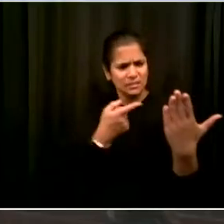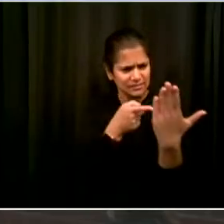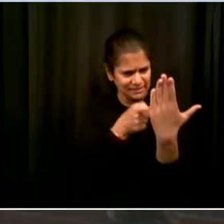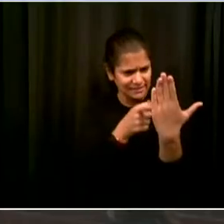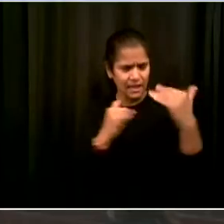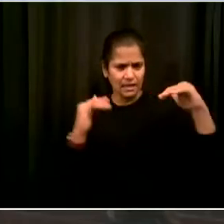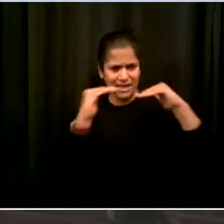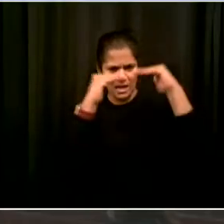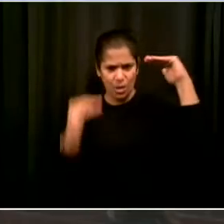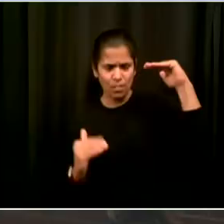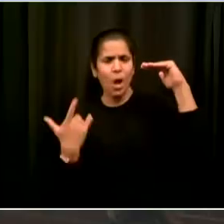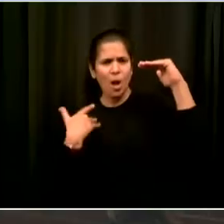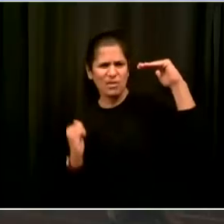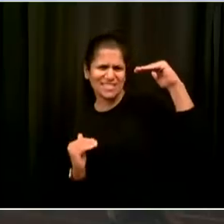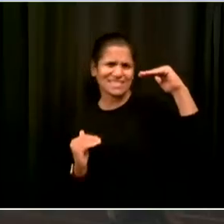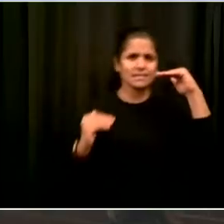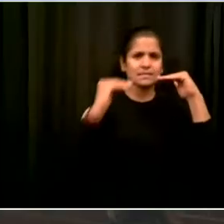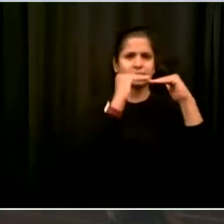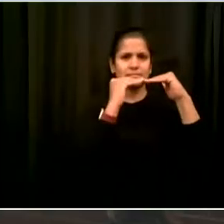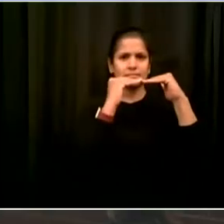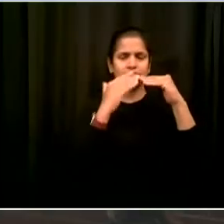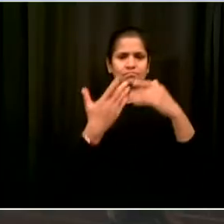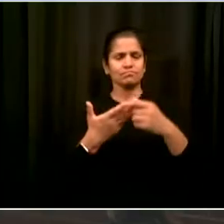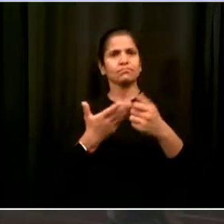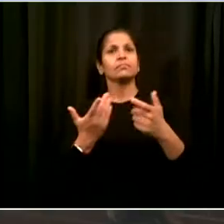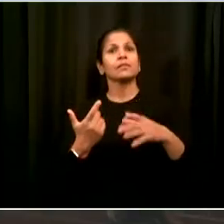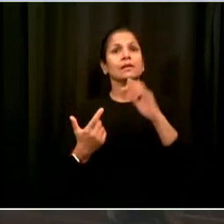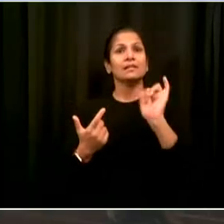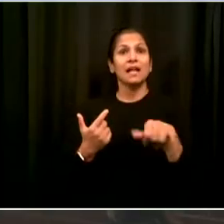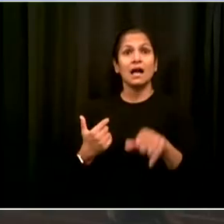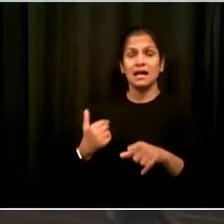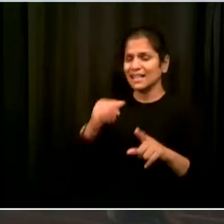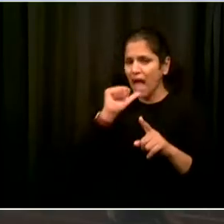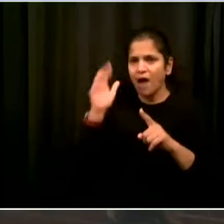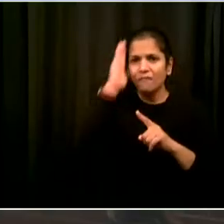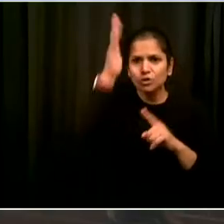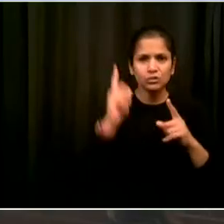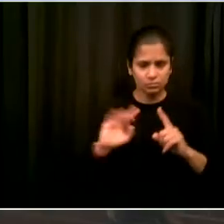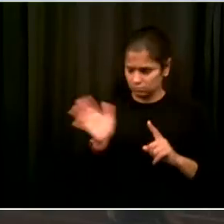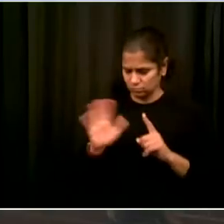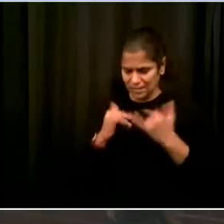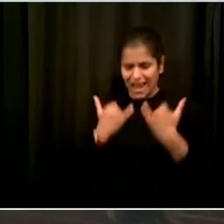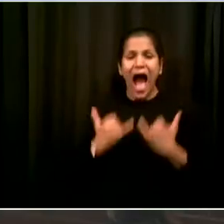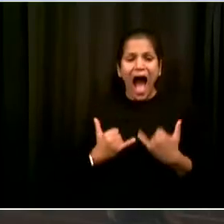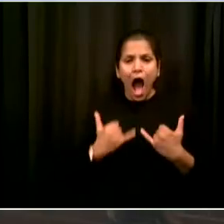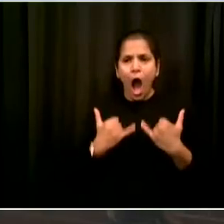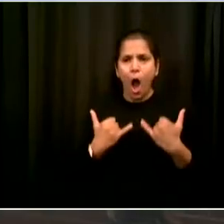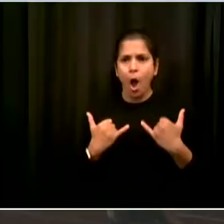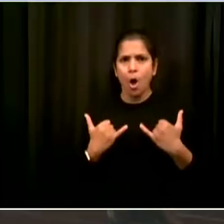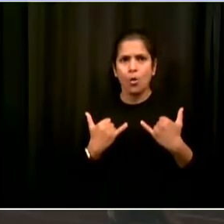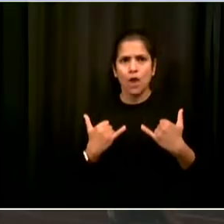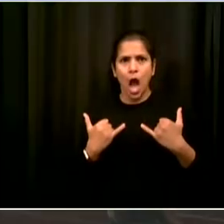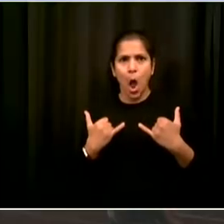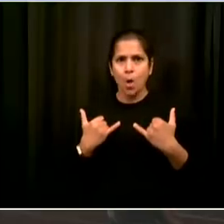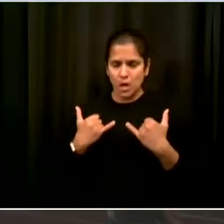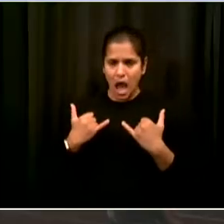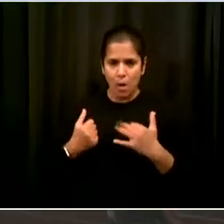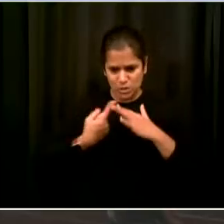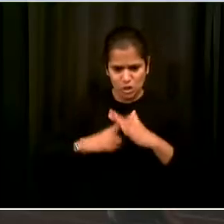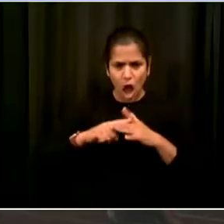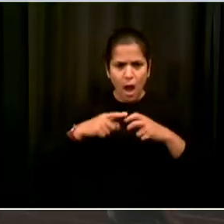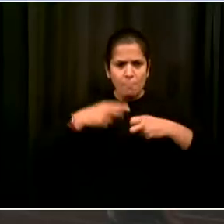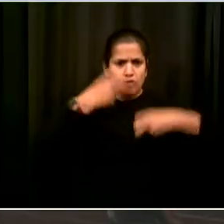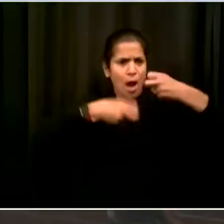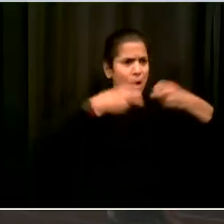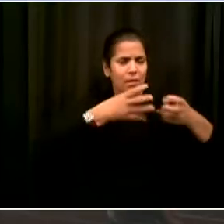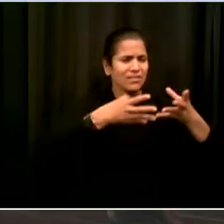truest sense of the word, a group of leaders holding the entire government accountable from within in every